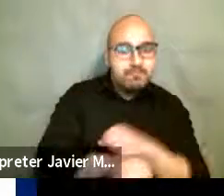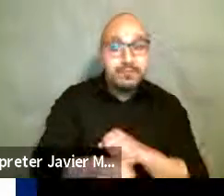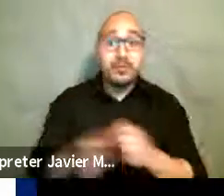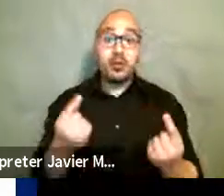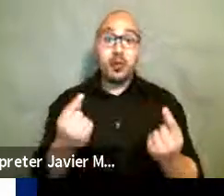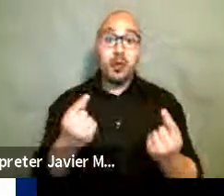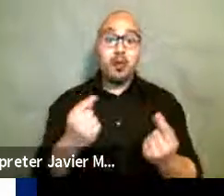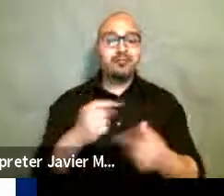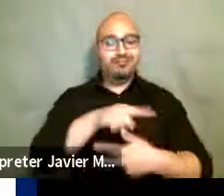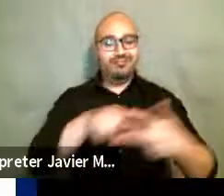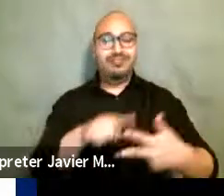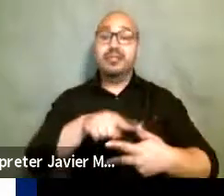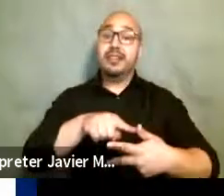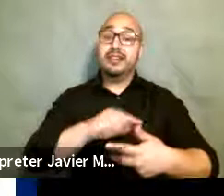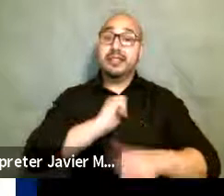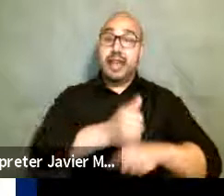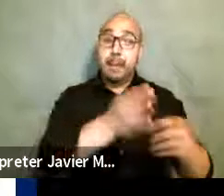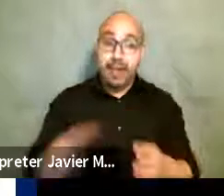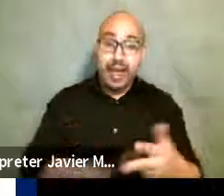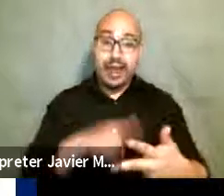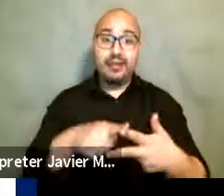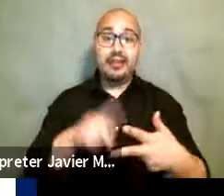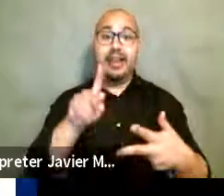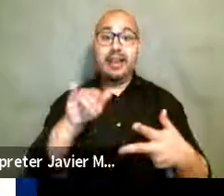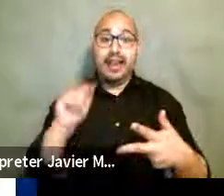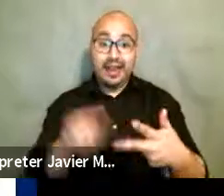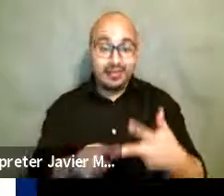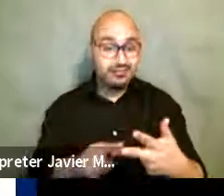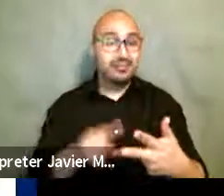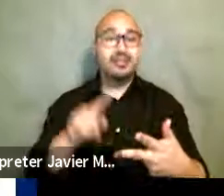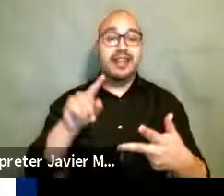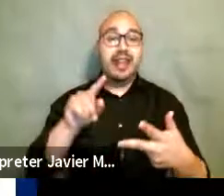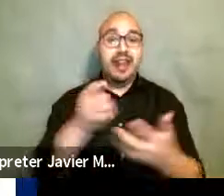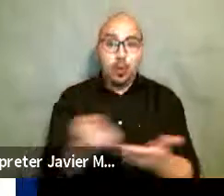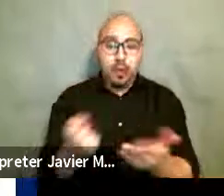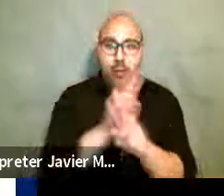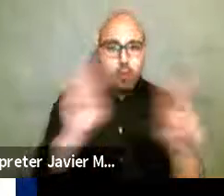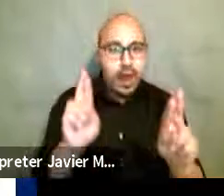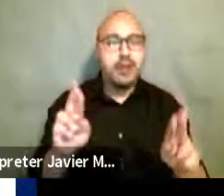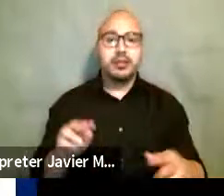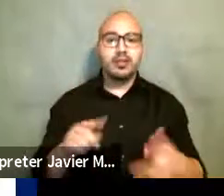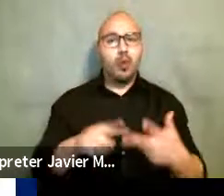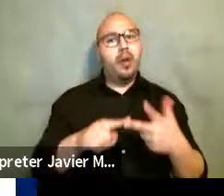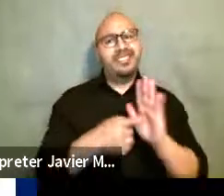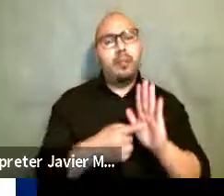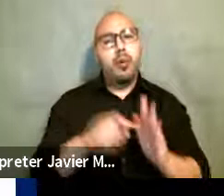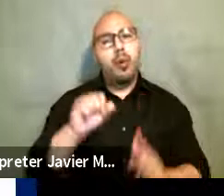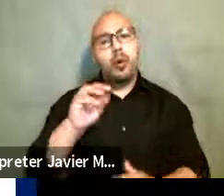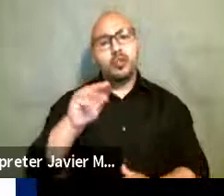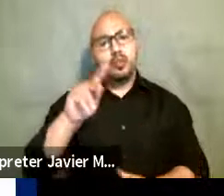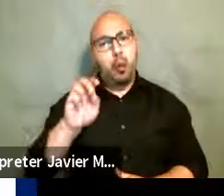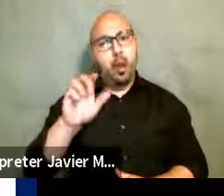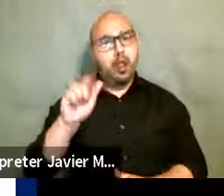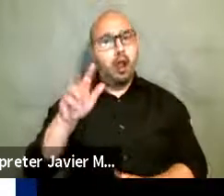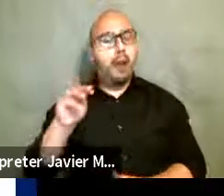be informed. So having an emergency kit, having working smoke alarms. Usually in the spring, we're prepping to be